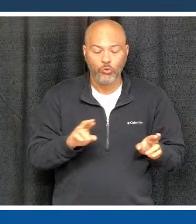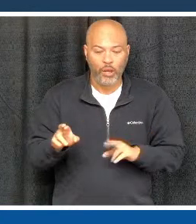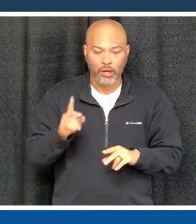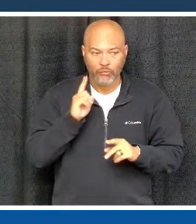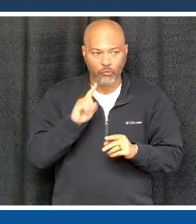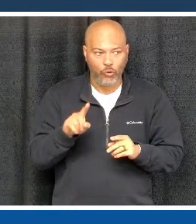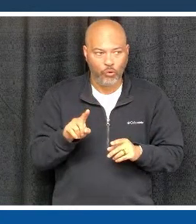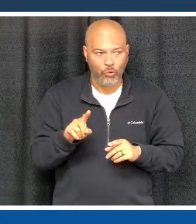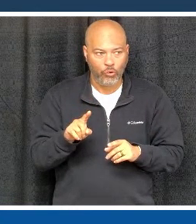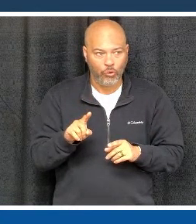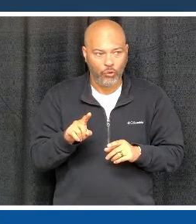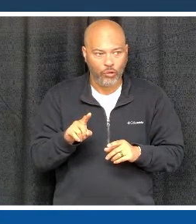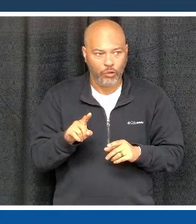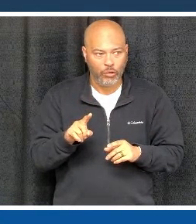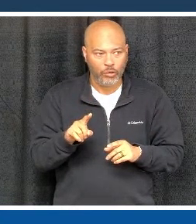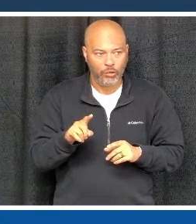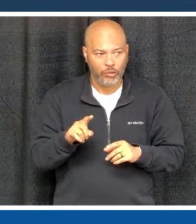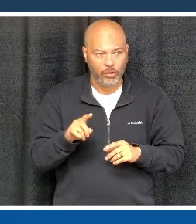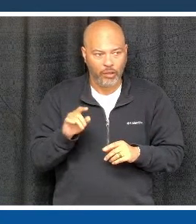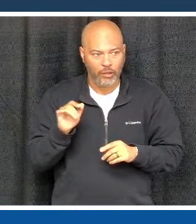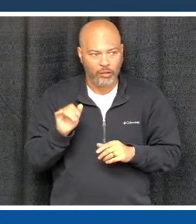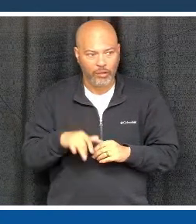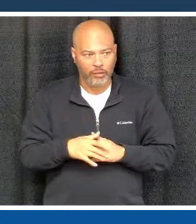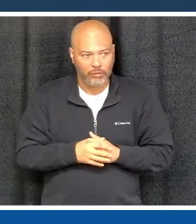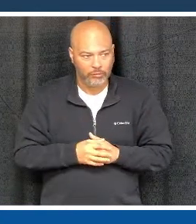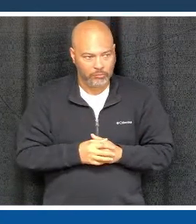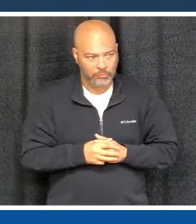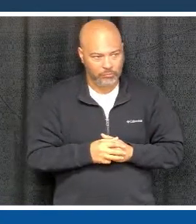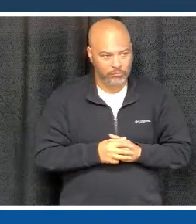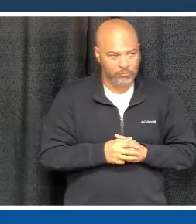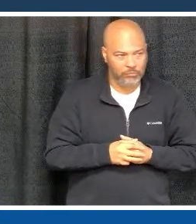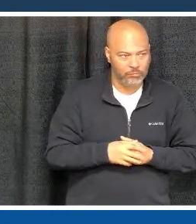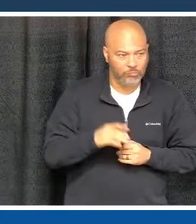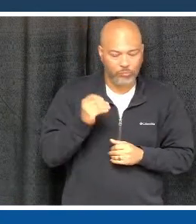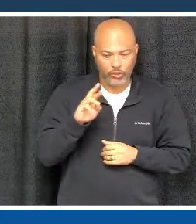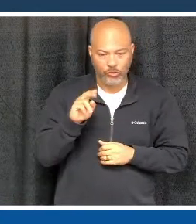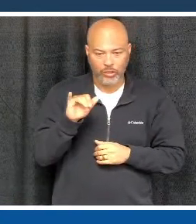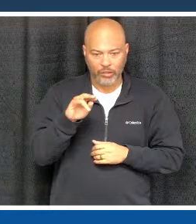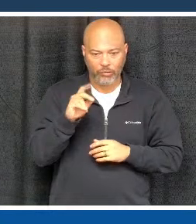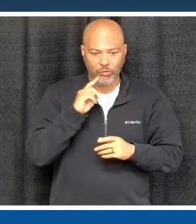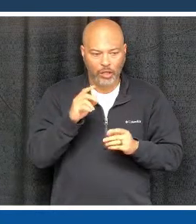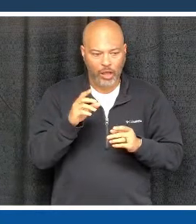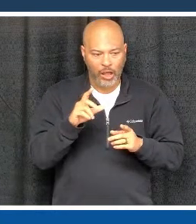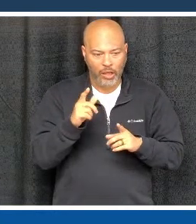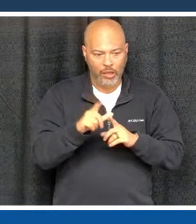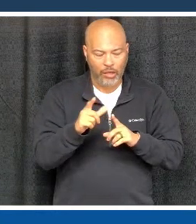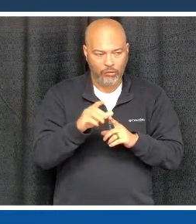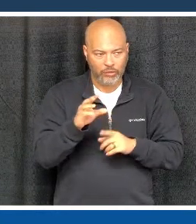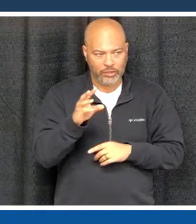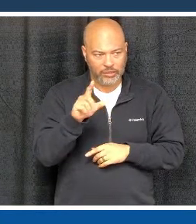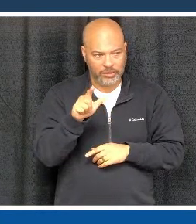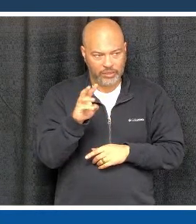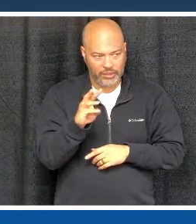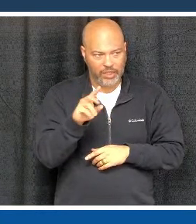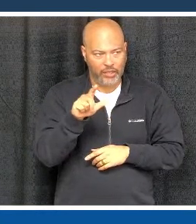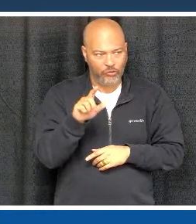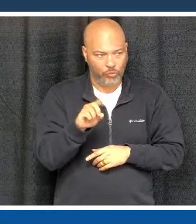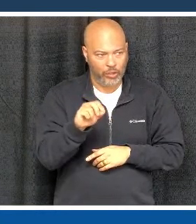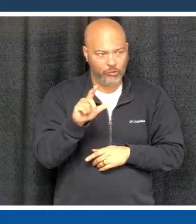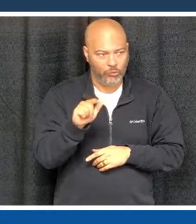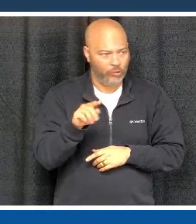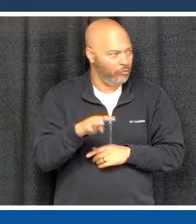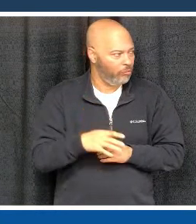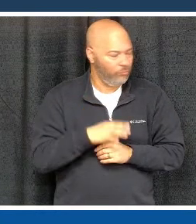for that holdover there. Mr. Tyndall, we're on ordinance 68, 2023-24, old